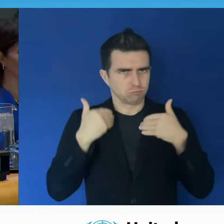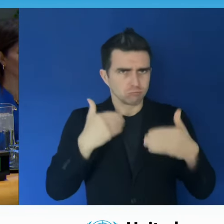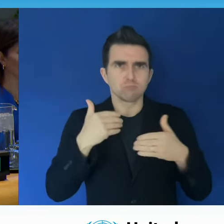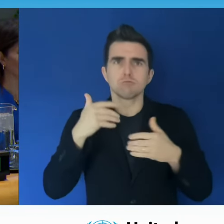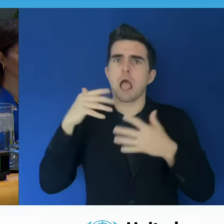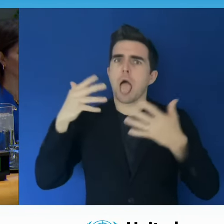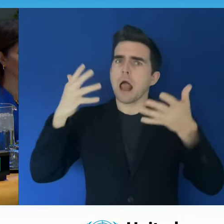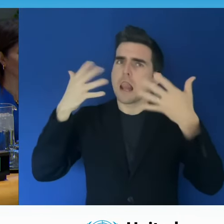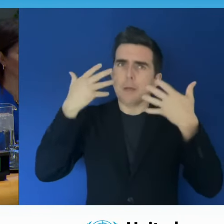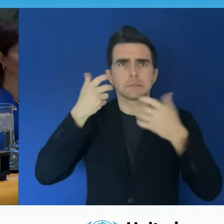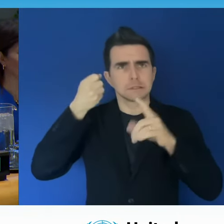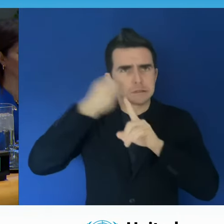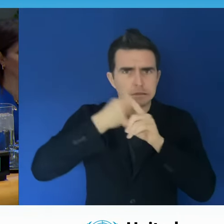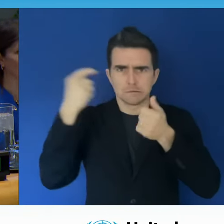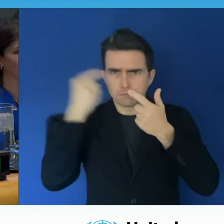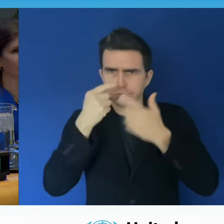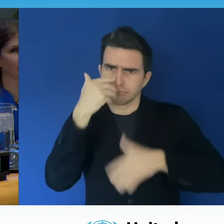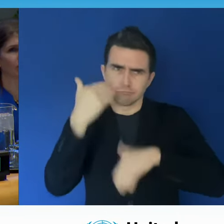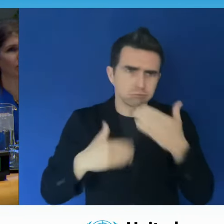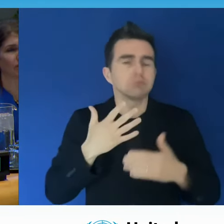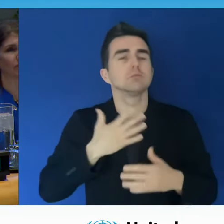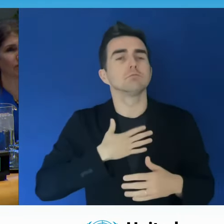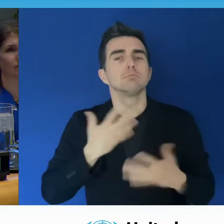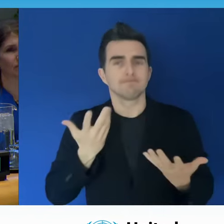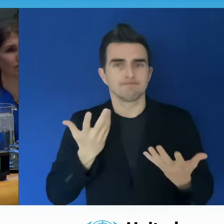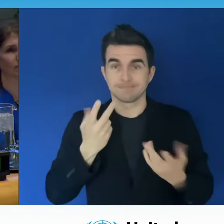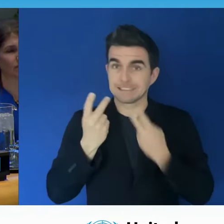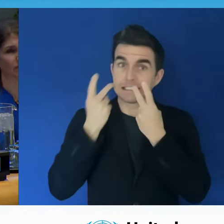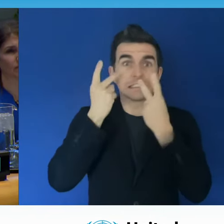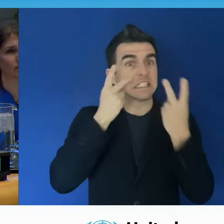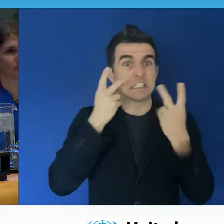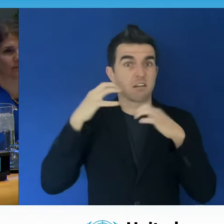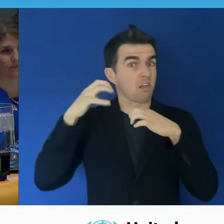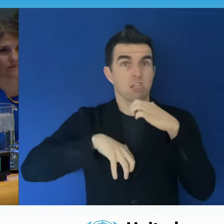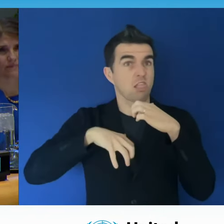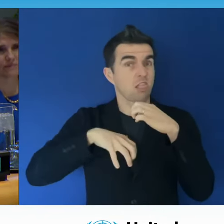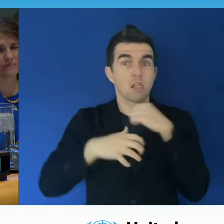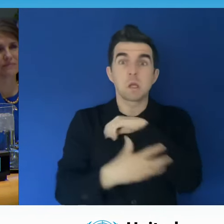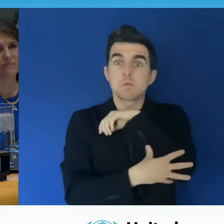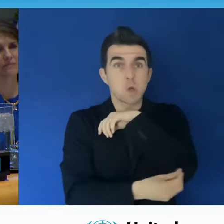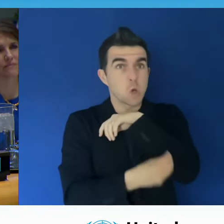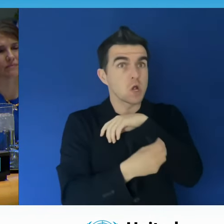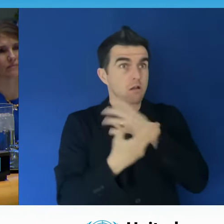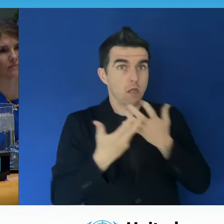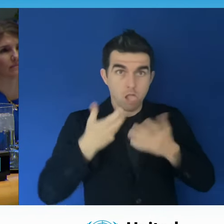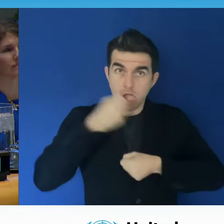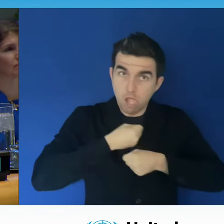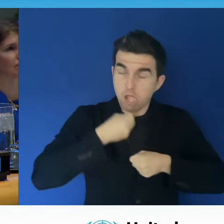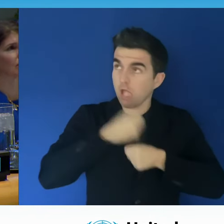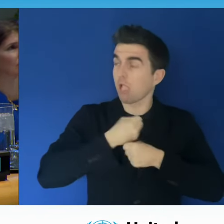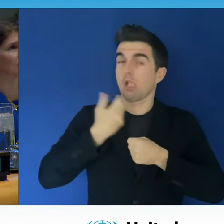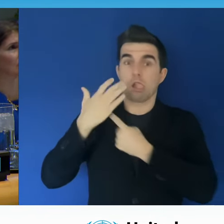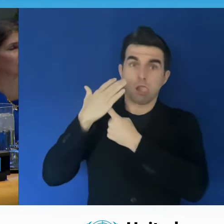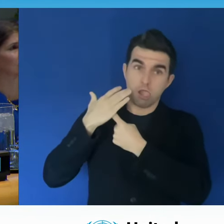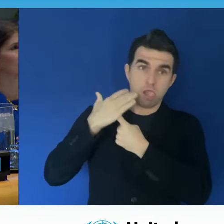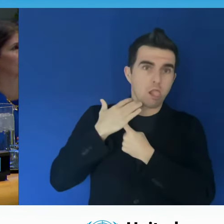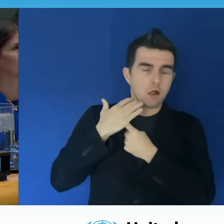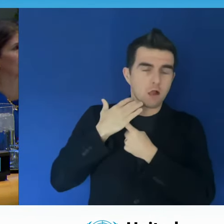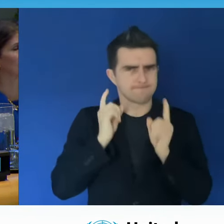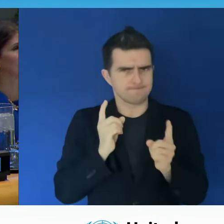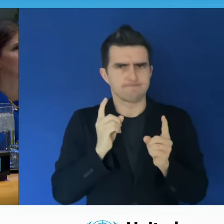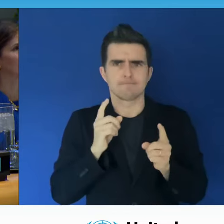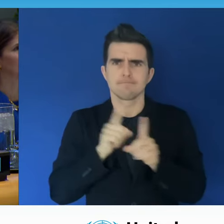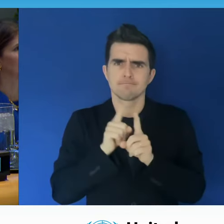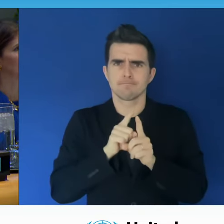generation. Governments need to adopt strong policies to accelerate the global phase-out of fossil fuels and the just transition